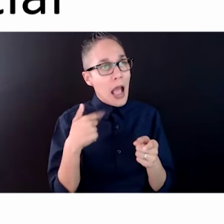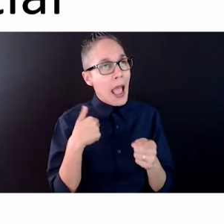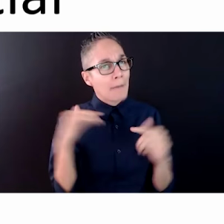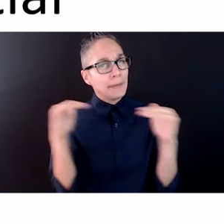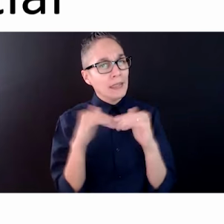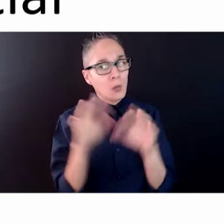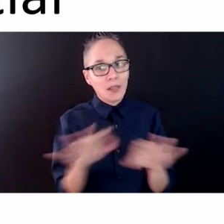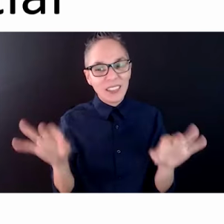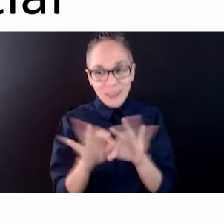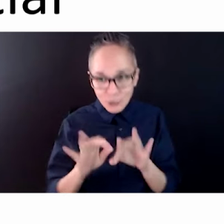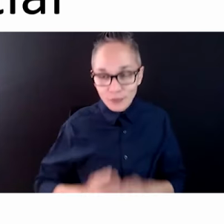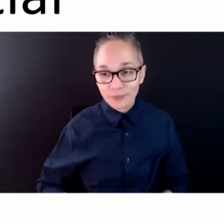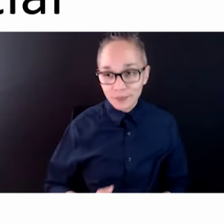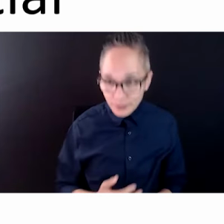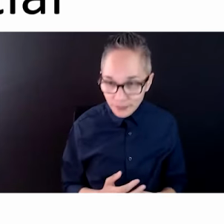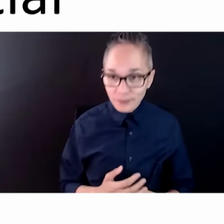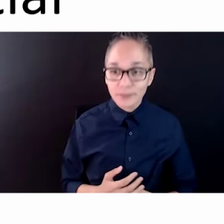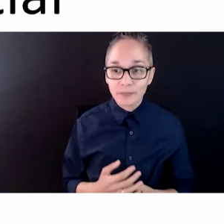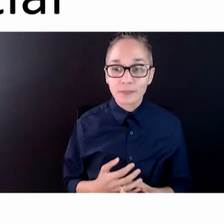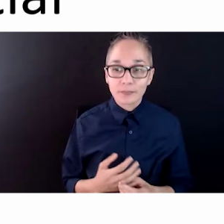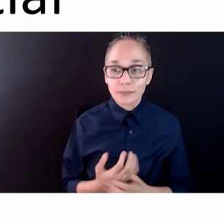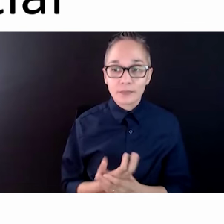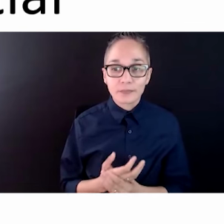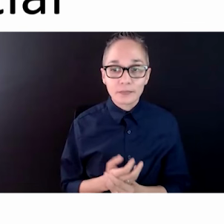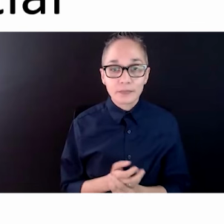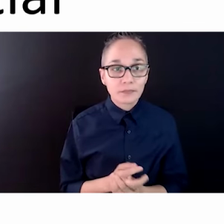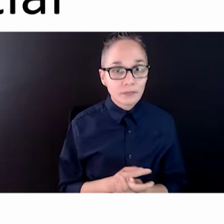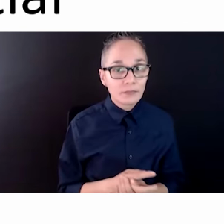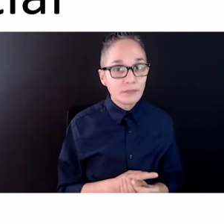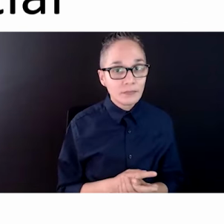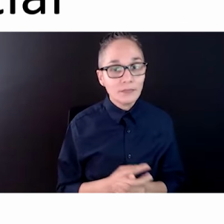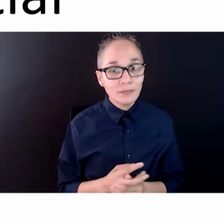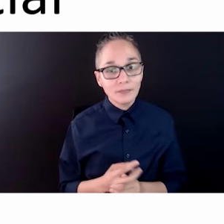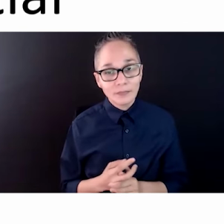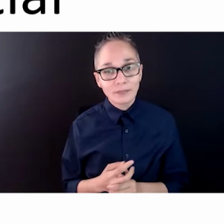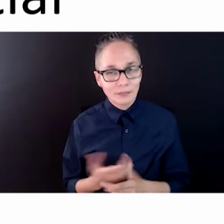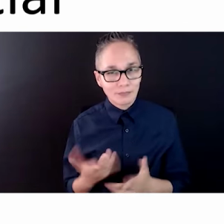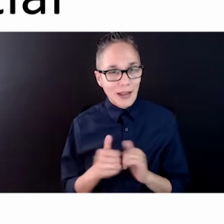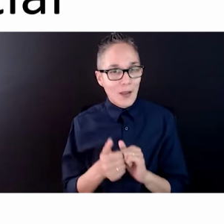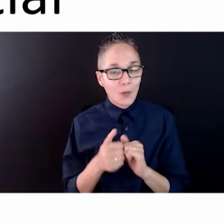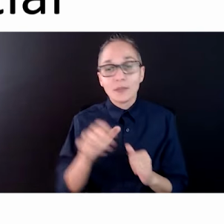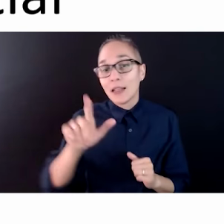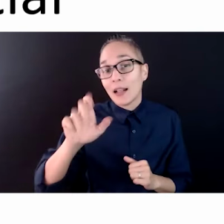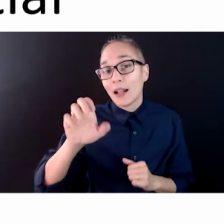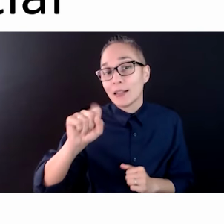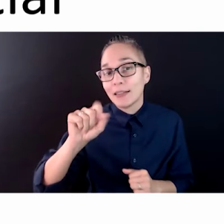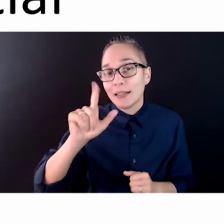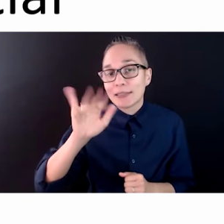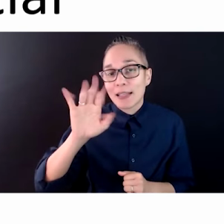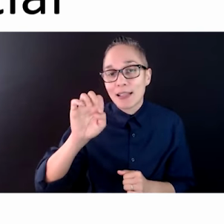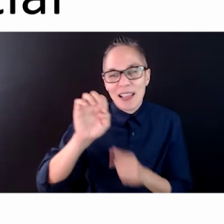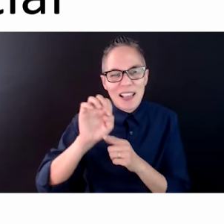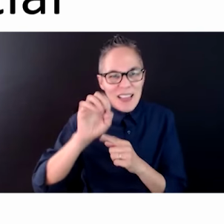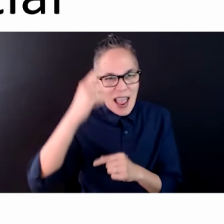You have to grab your internal power, just accept it, walk through that door like you're the one. Listen. I think